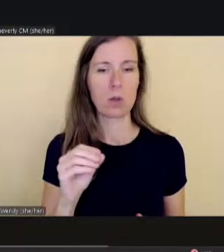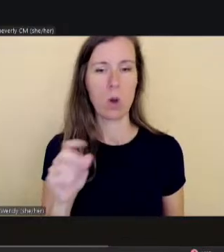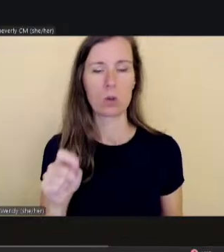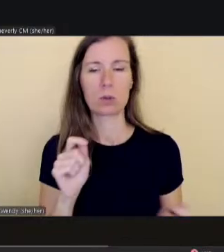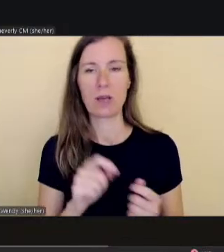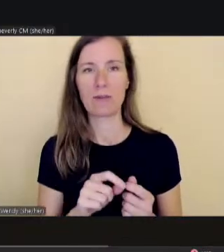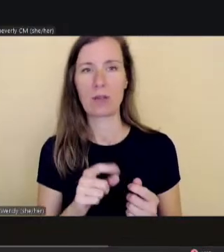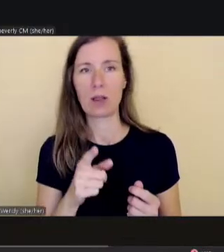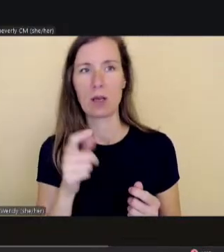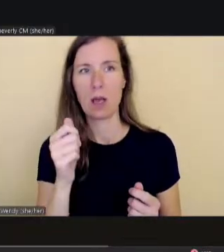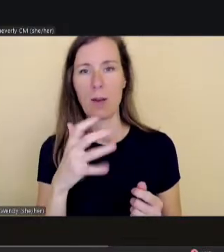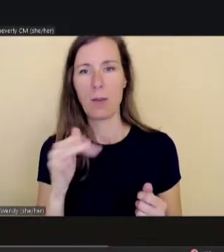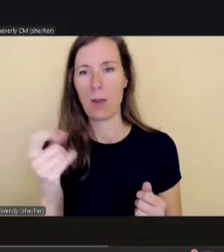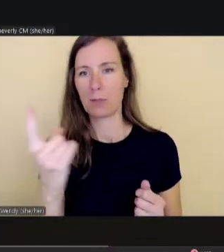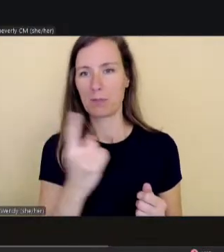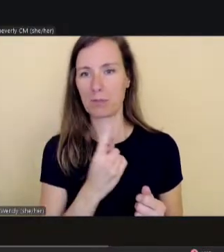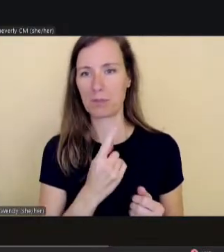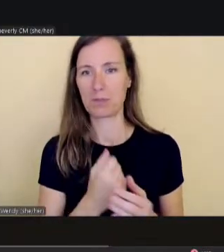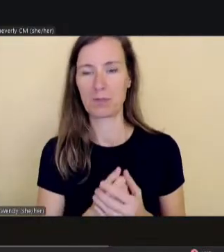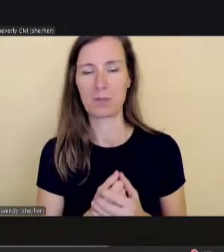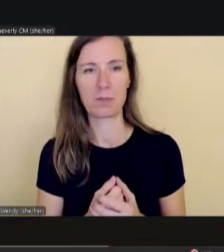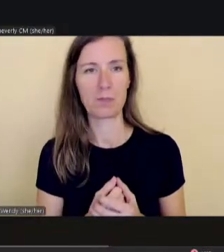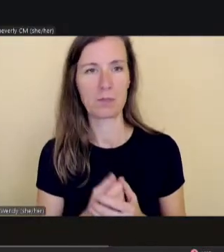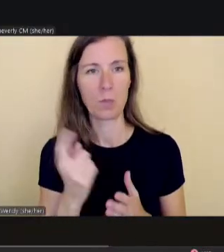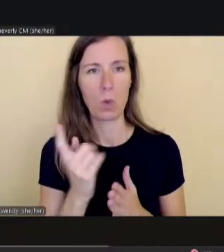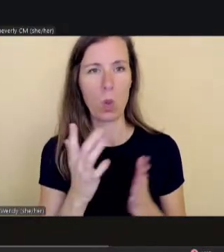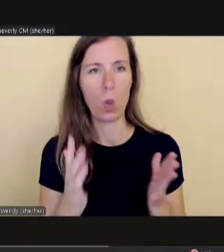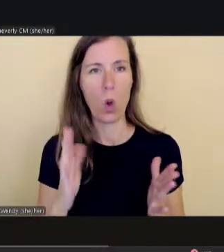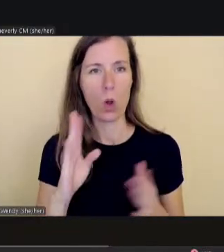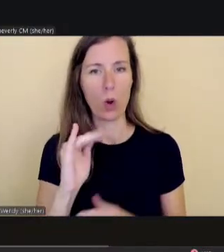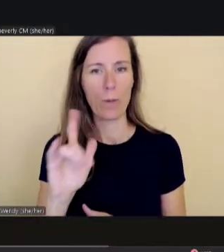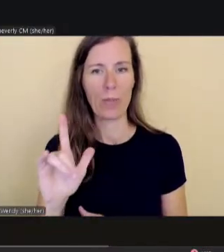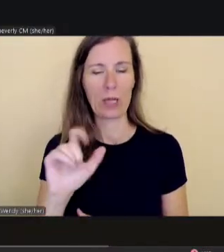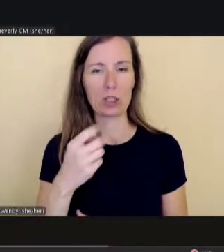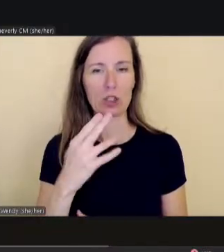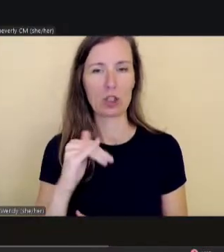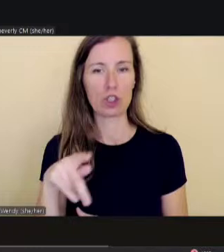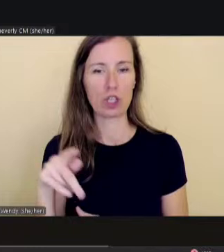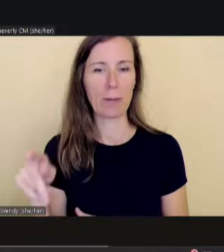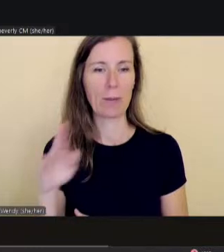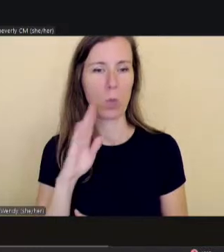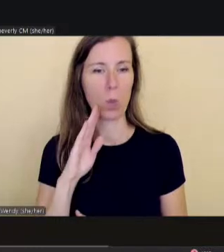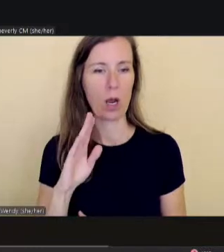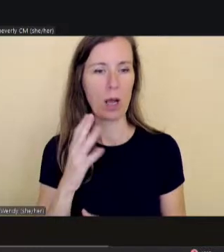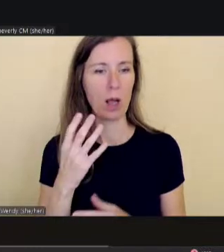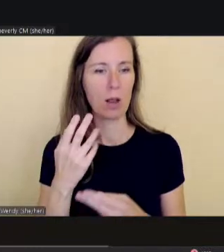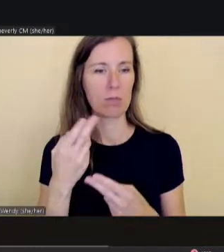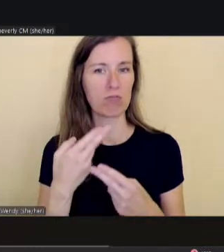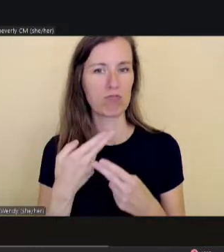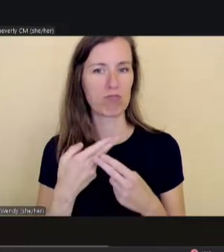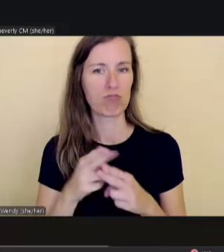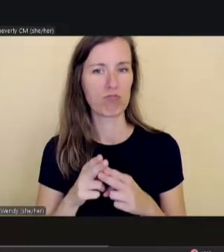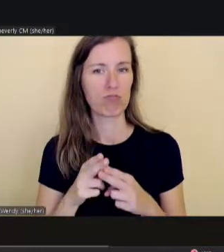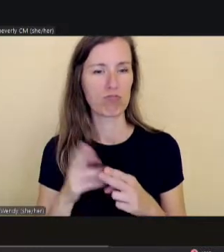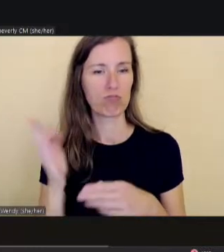way up. And I think Attorney Bill Shipp is going to brief us on a request for